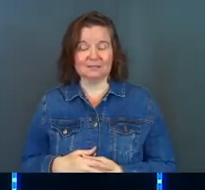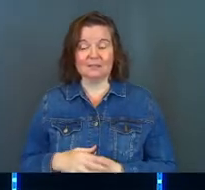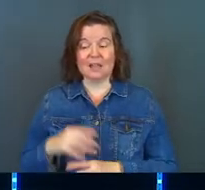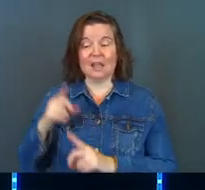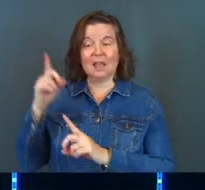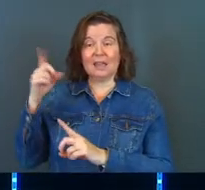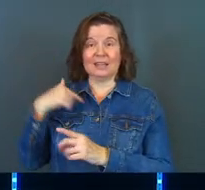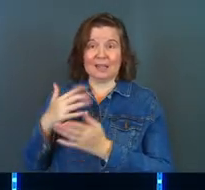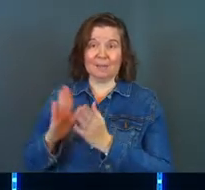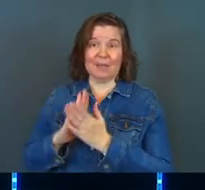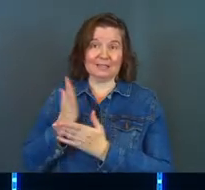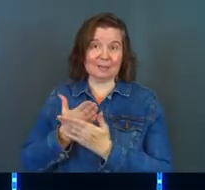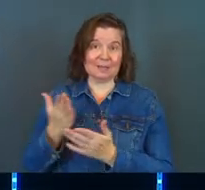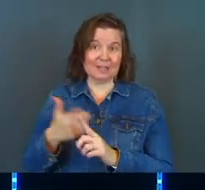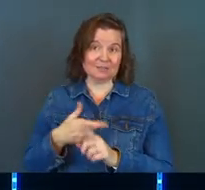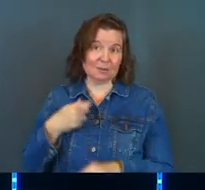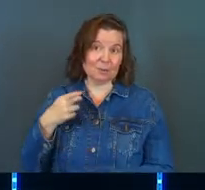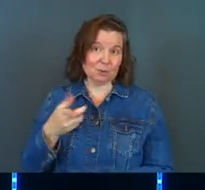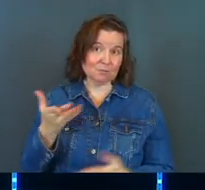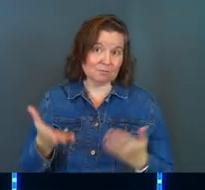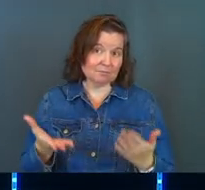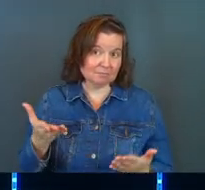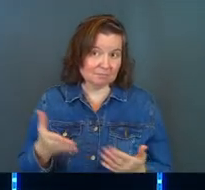And he may ask some things of you,